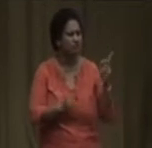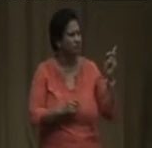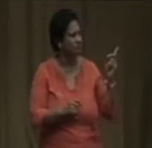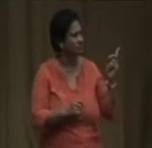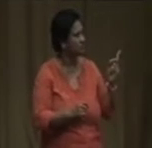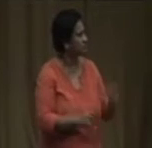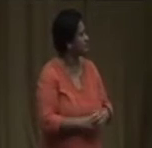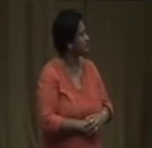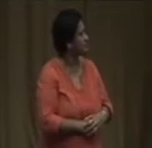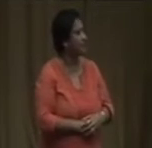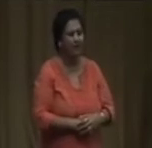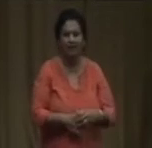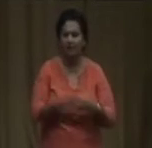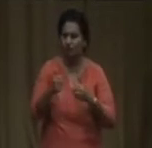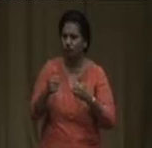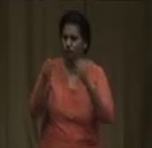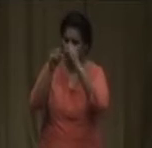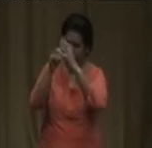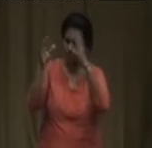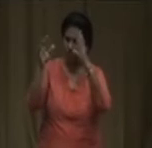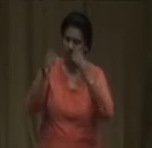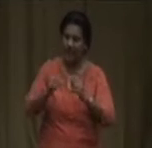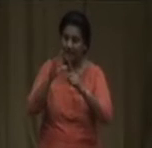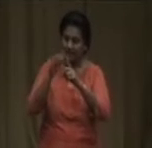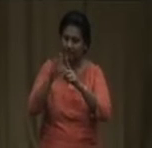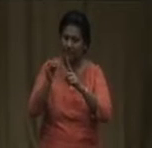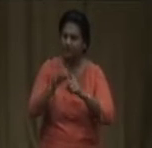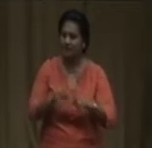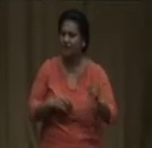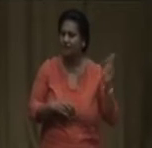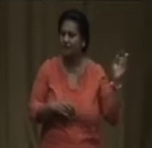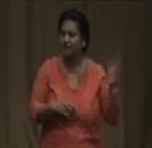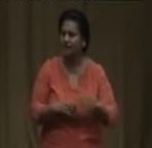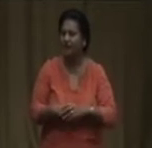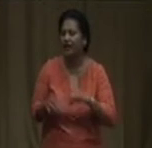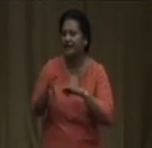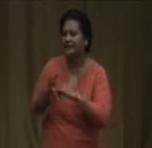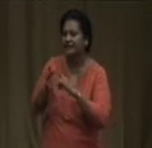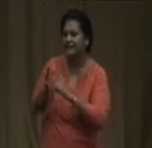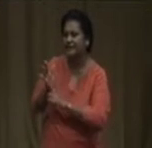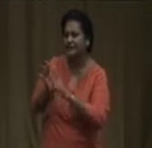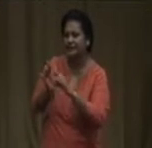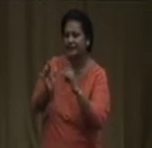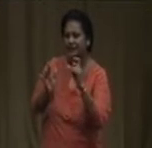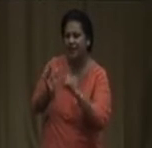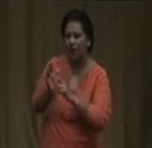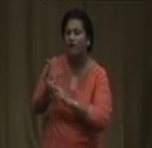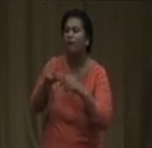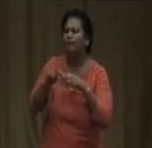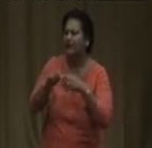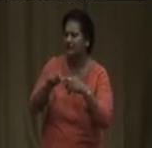the most innovative examples that are coming out of the private sector. It's a Silicon Valley startup. We're not sure where it's going to end